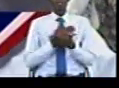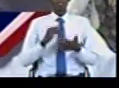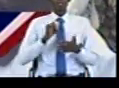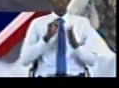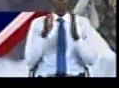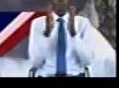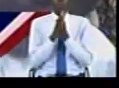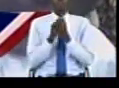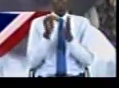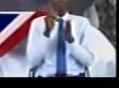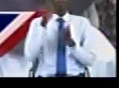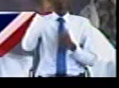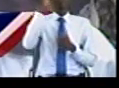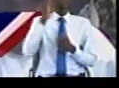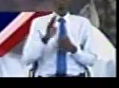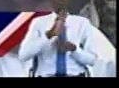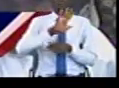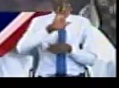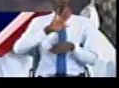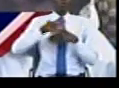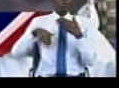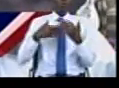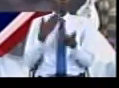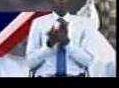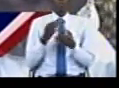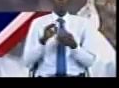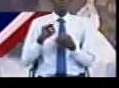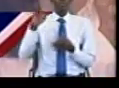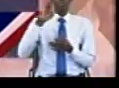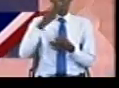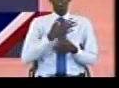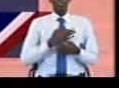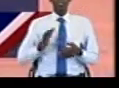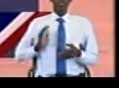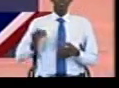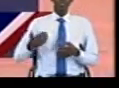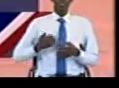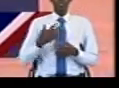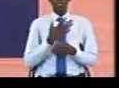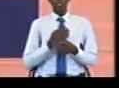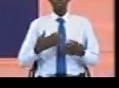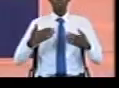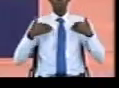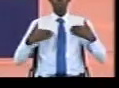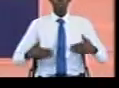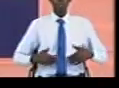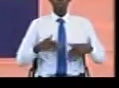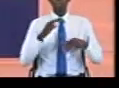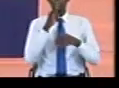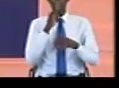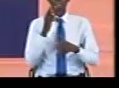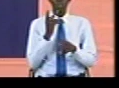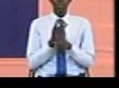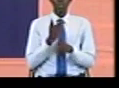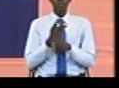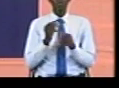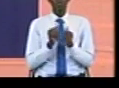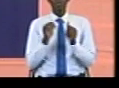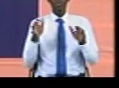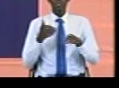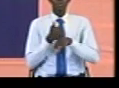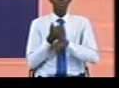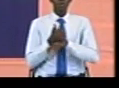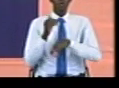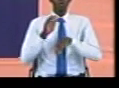I pray God, your whole spirit and soul and body be preserved blameless unto the